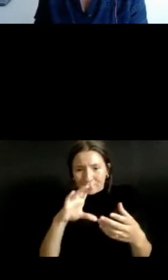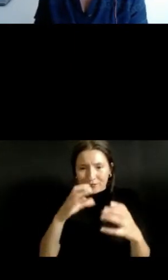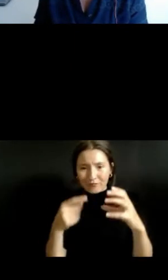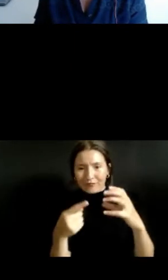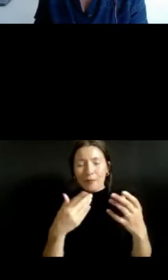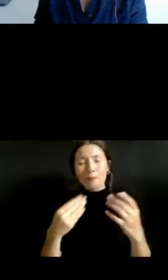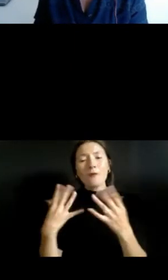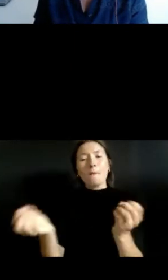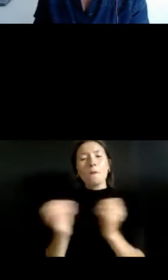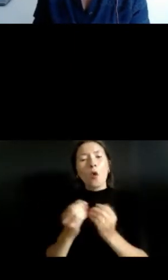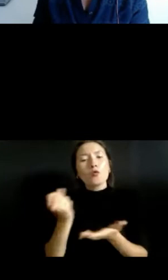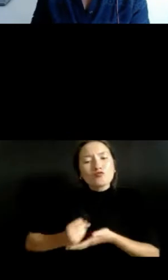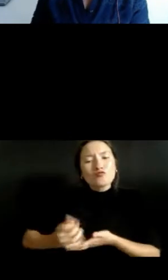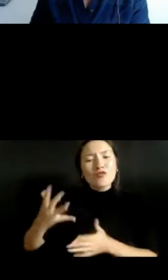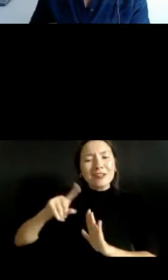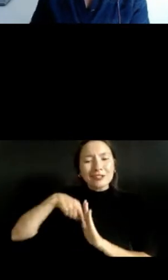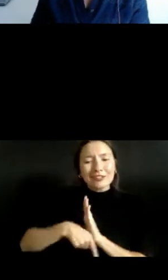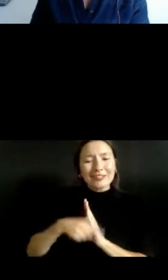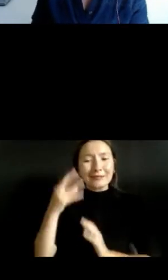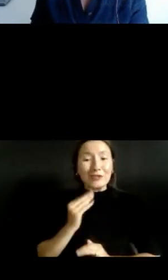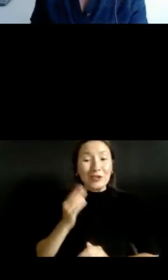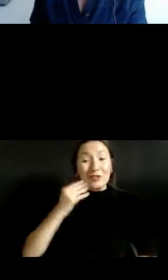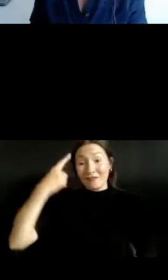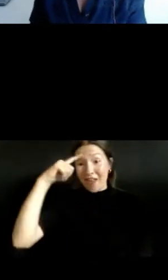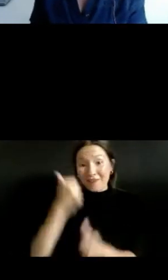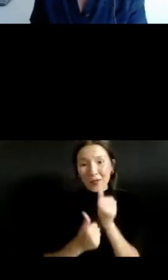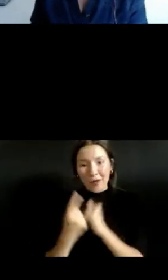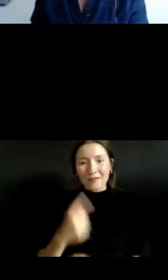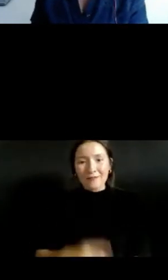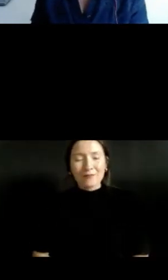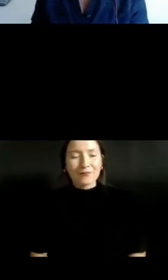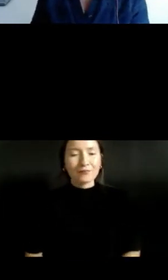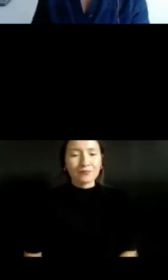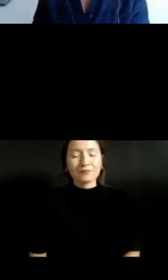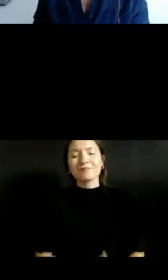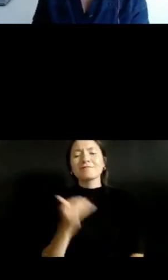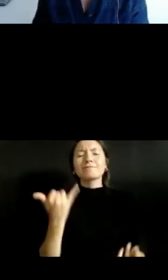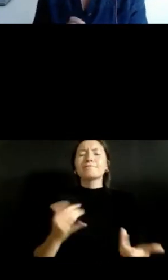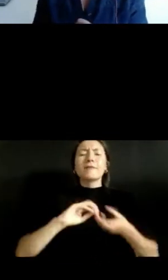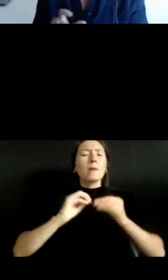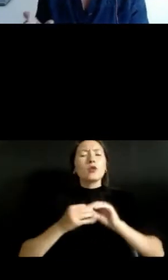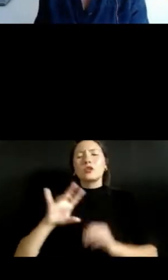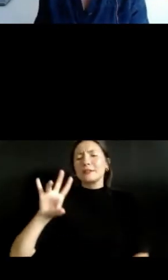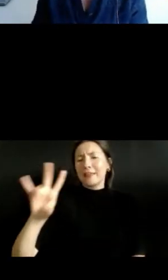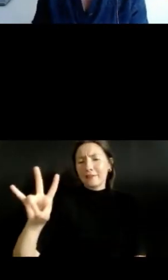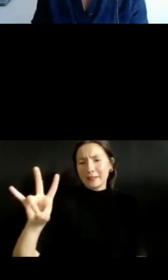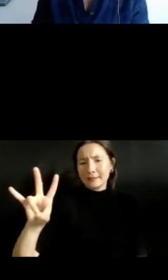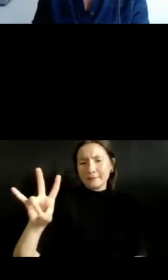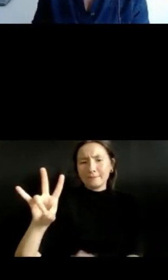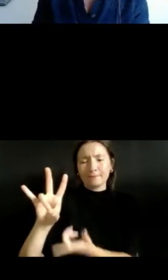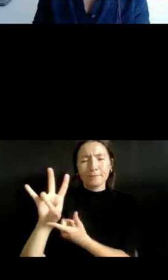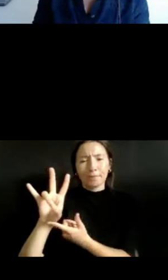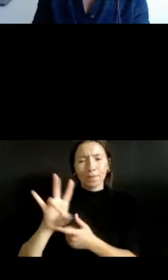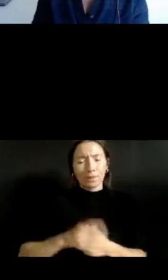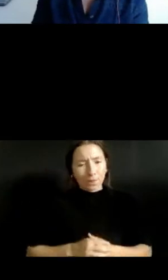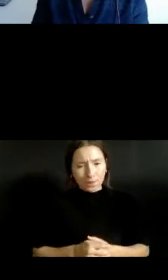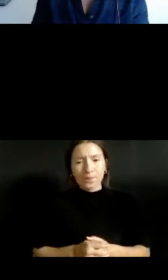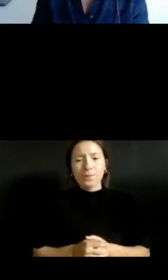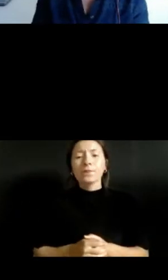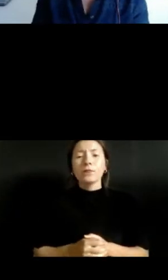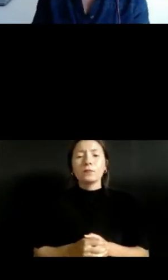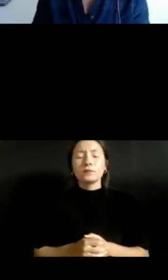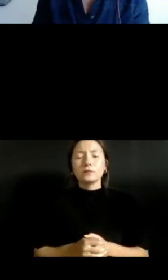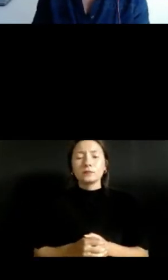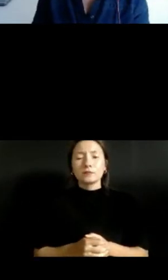So now let's focus a bit more on some of the myths which surround the sort of nuts and bolts of creating accessible learning content.